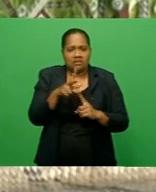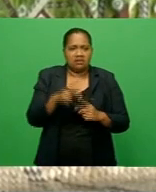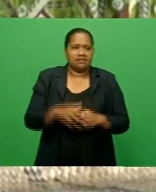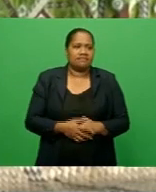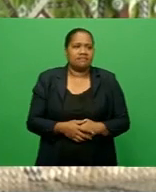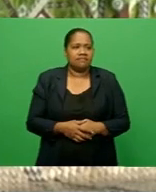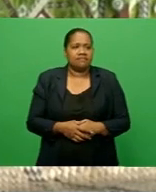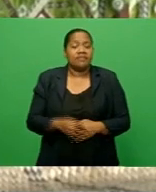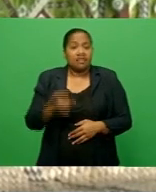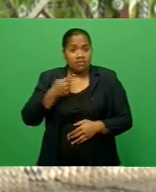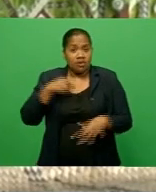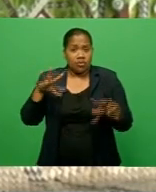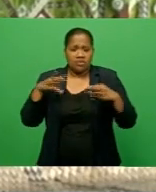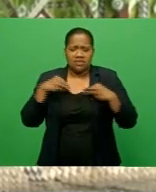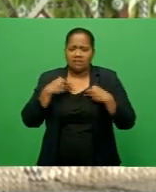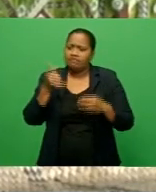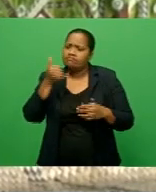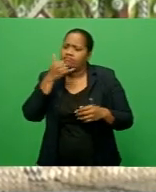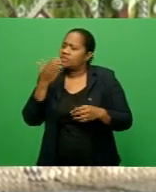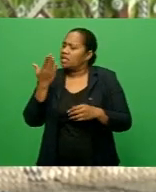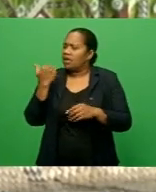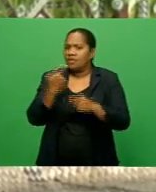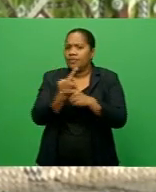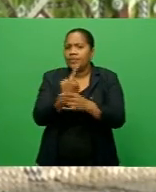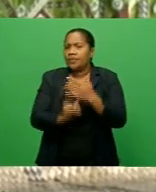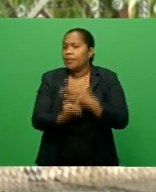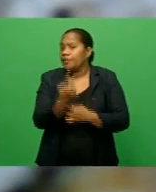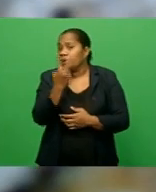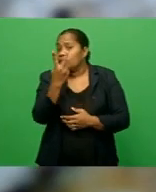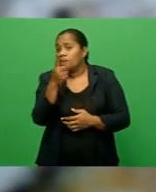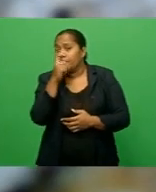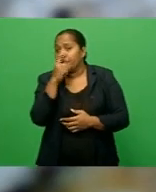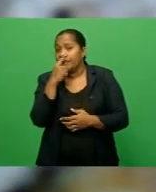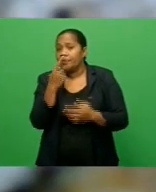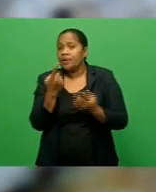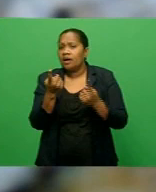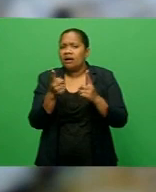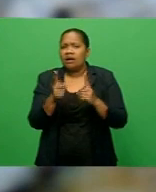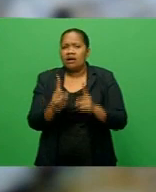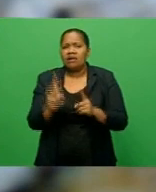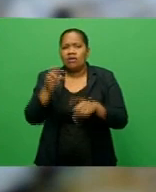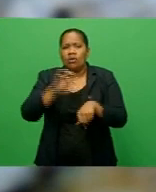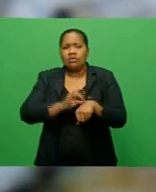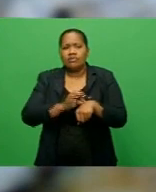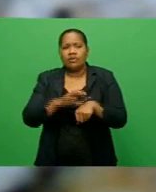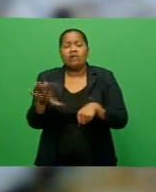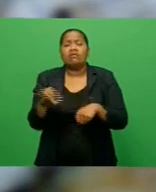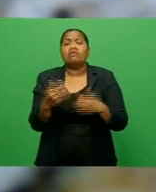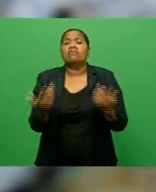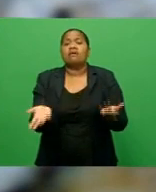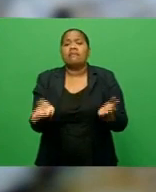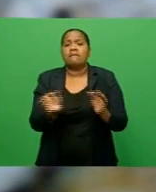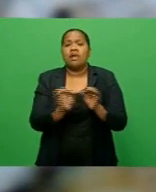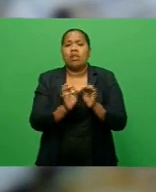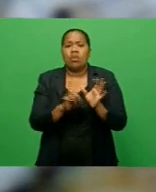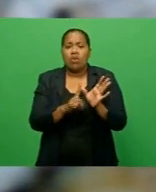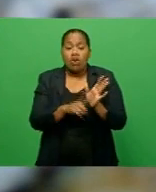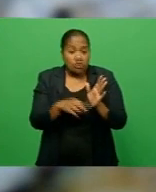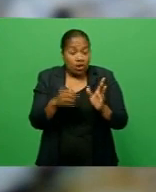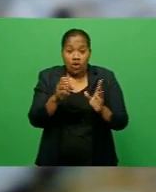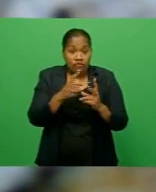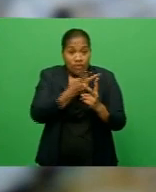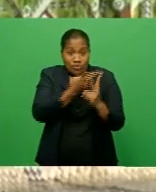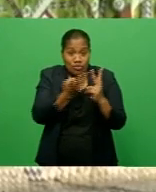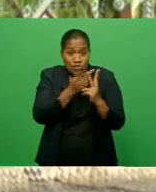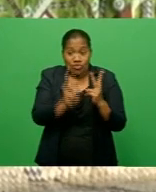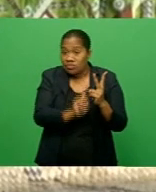I had received a call last week that 2 people were rushed to the hospital for Balolo poisoning. From the 2, 1 had died. That is the first time